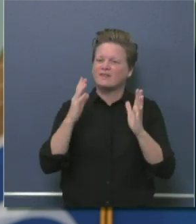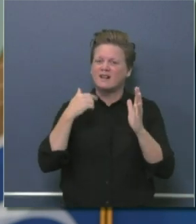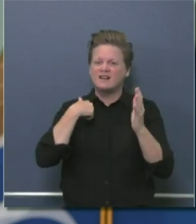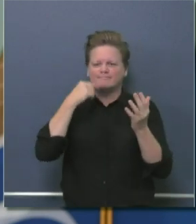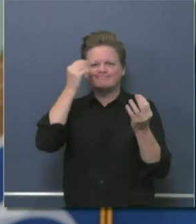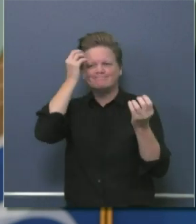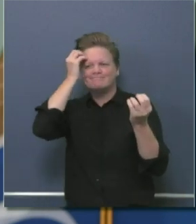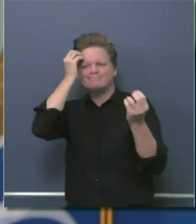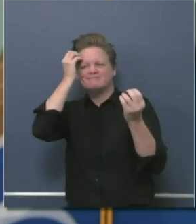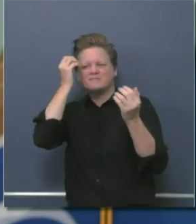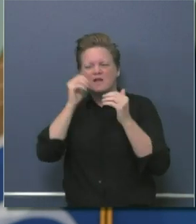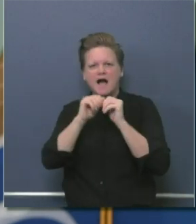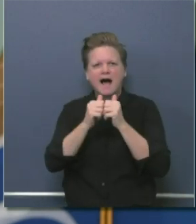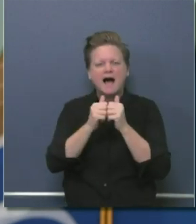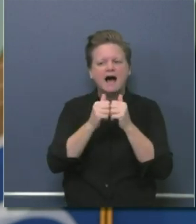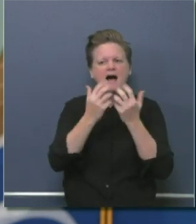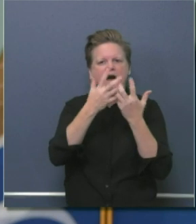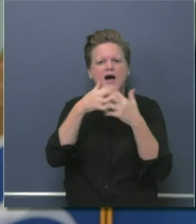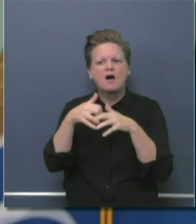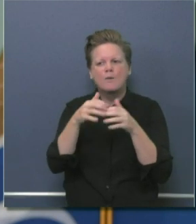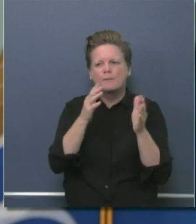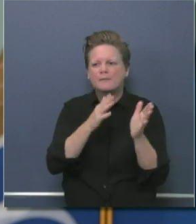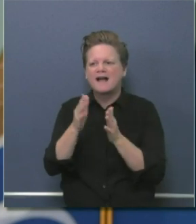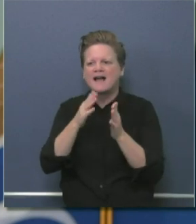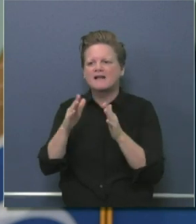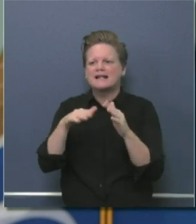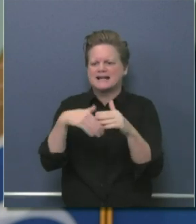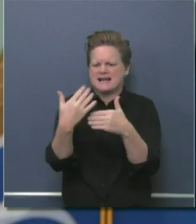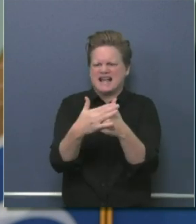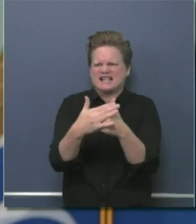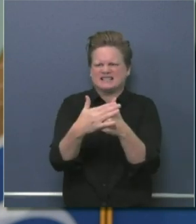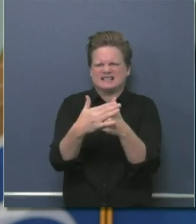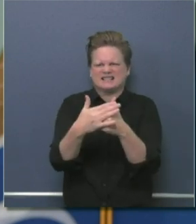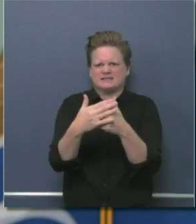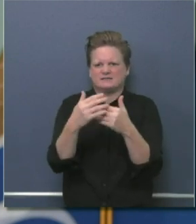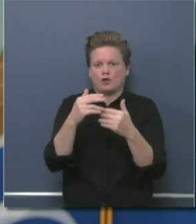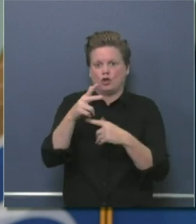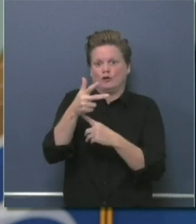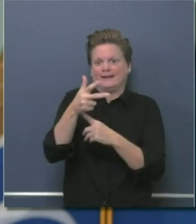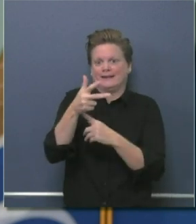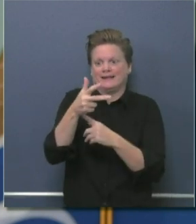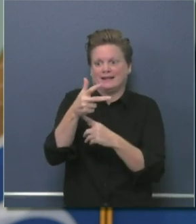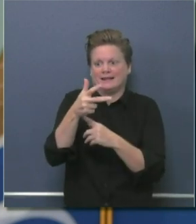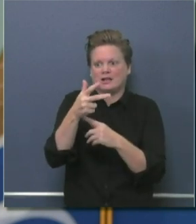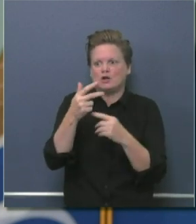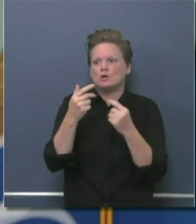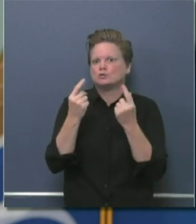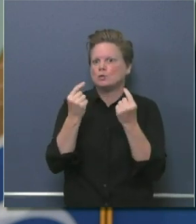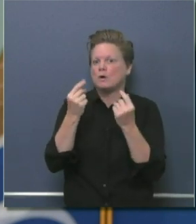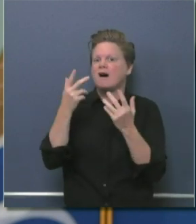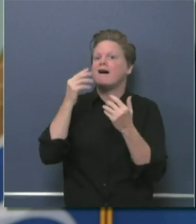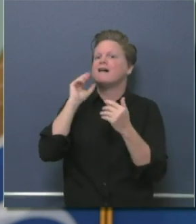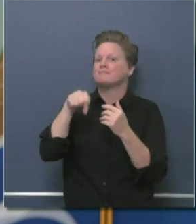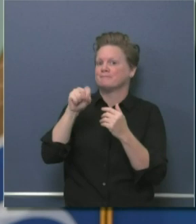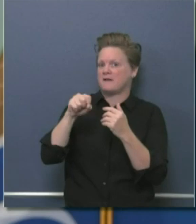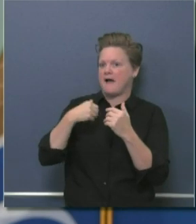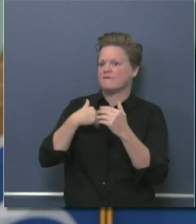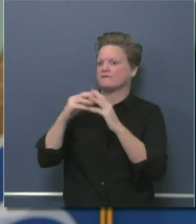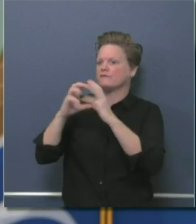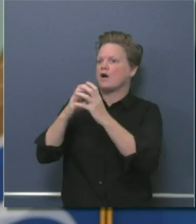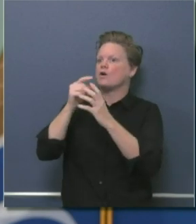2. Thank you for those that have the spirit of cooperation, not just protest. Thank you to the protesters for expressing their